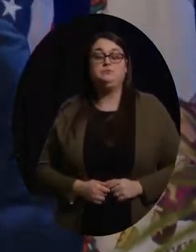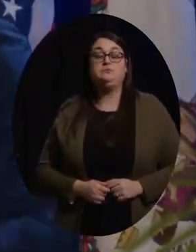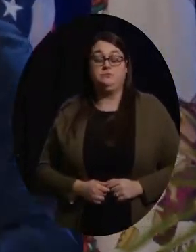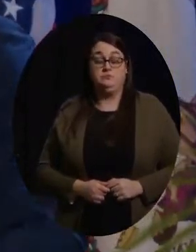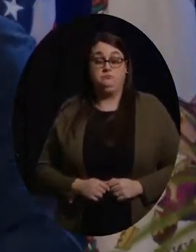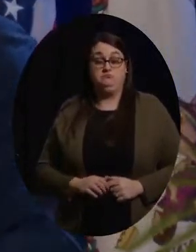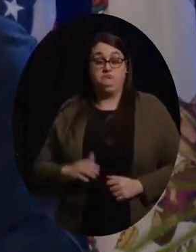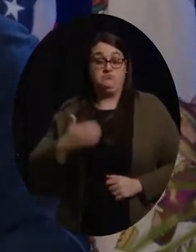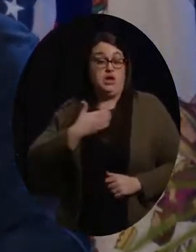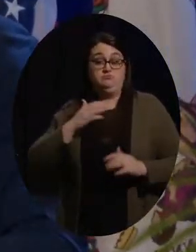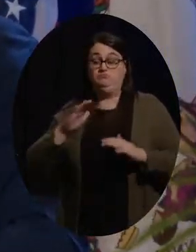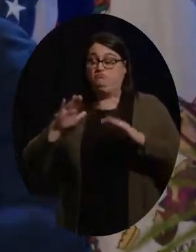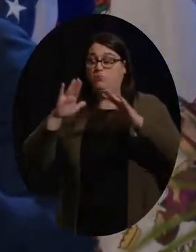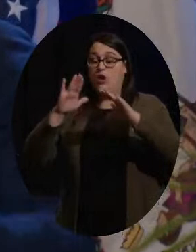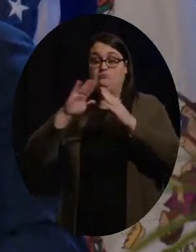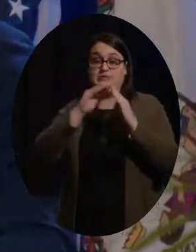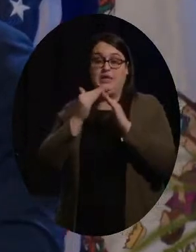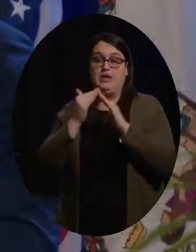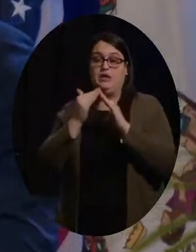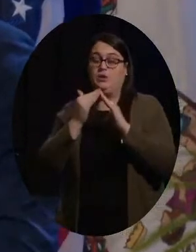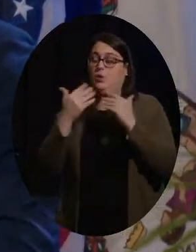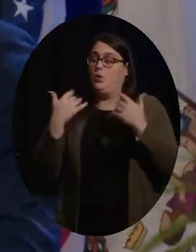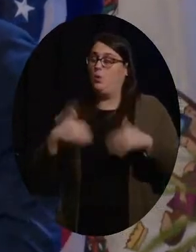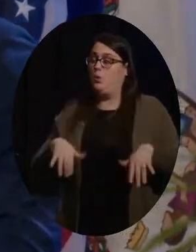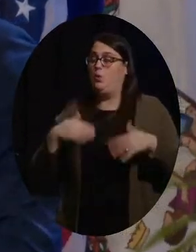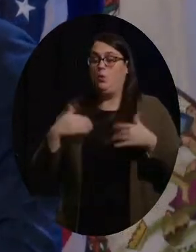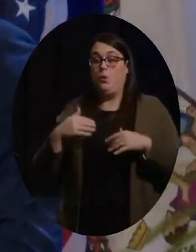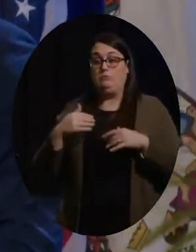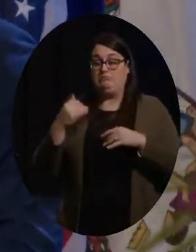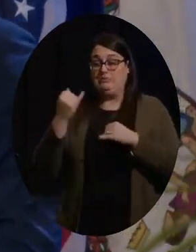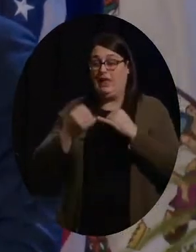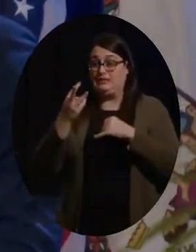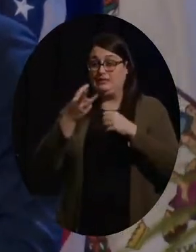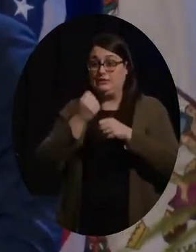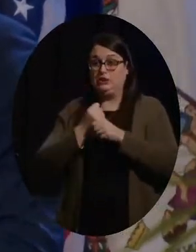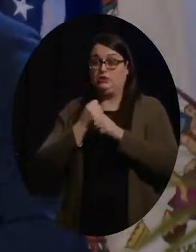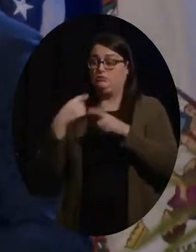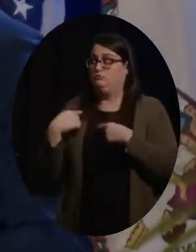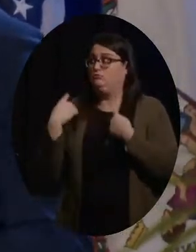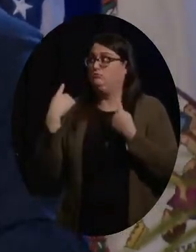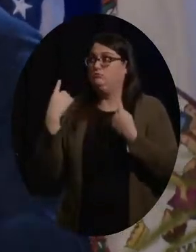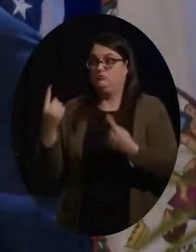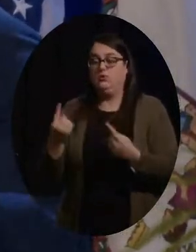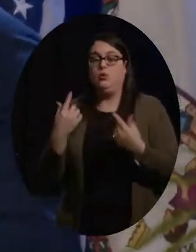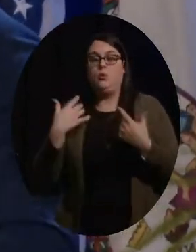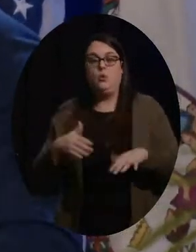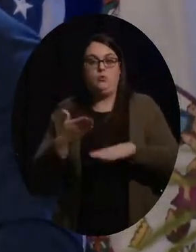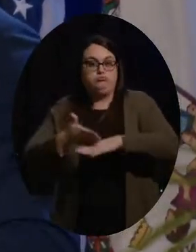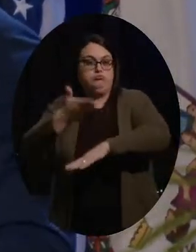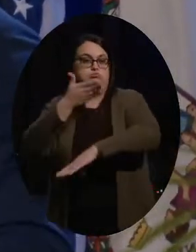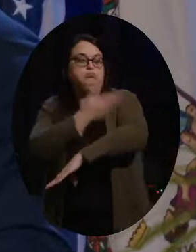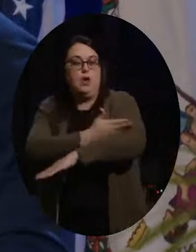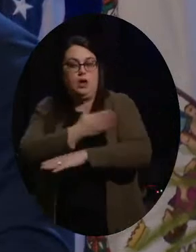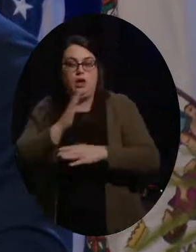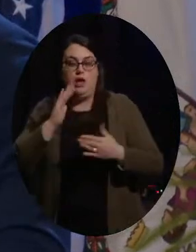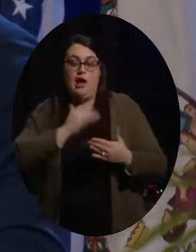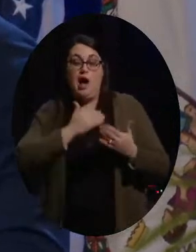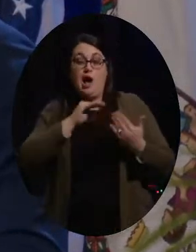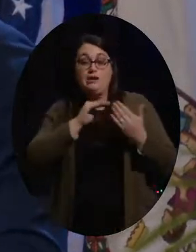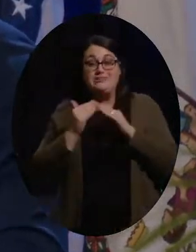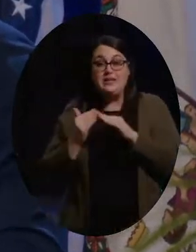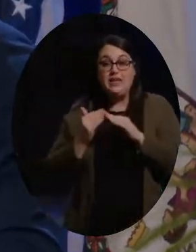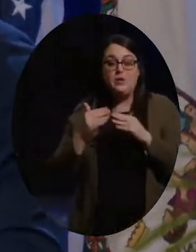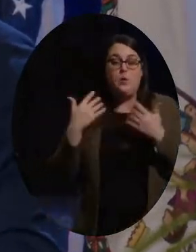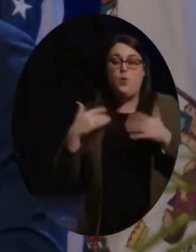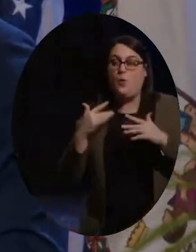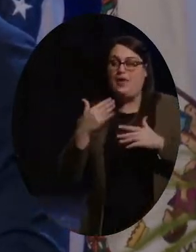Our great city has come a long way these past 6 years. The state of our city is better than it's